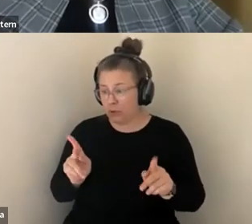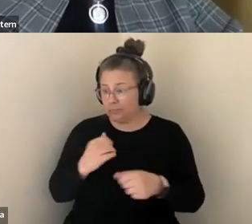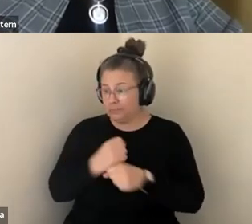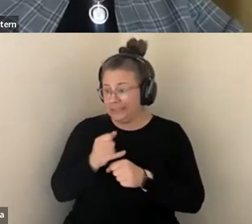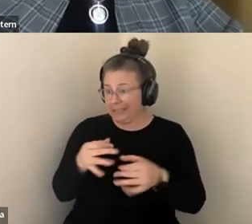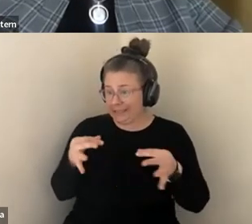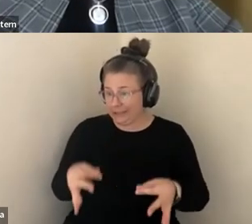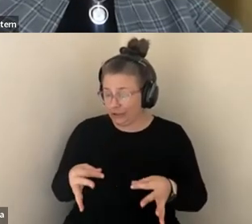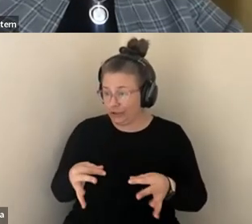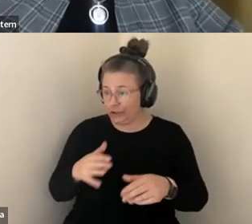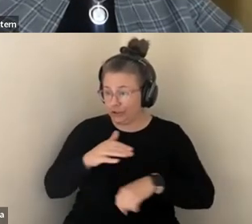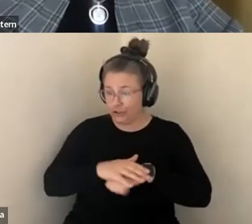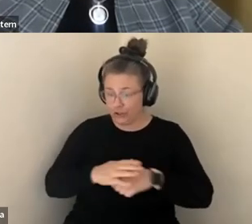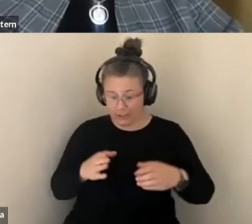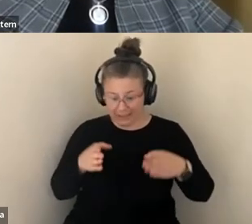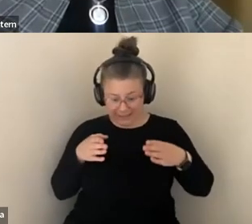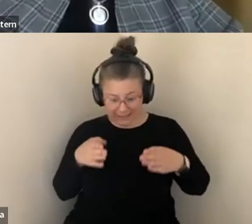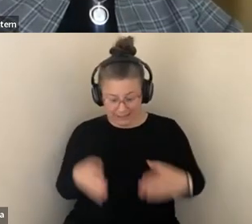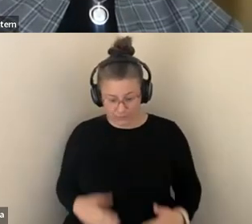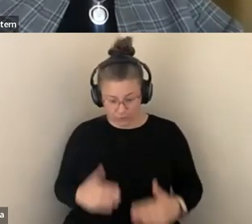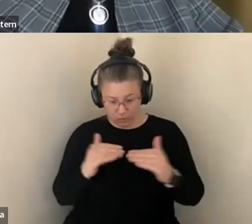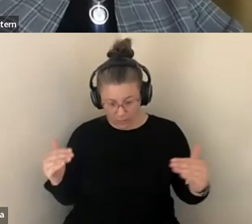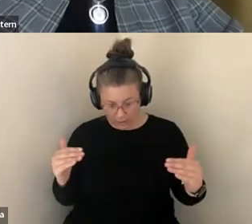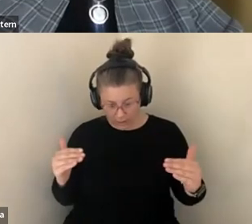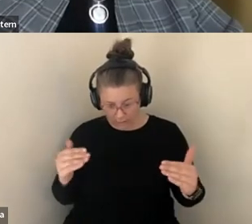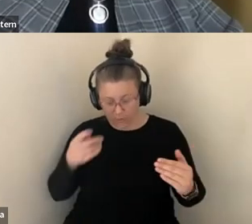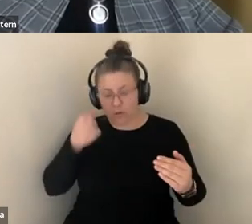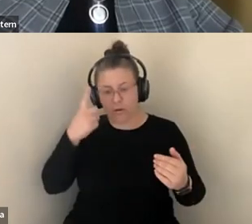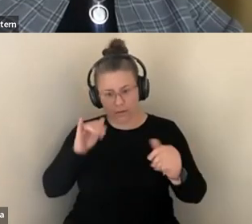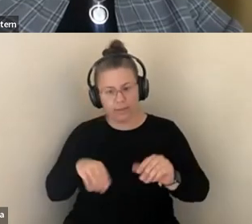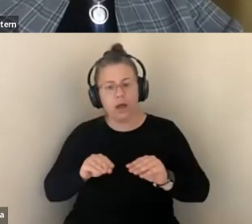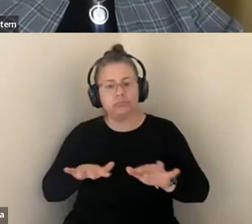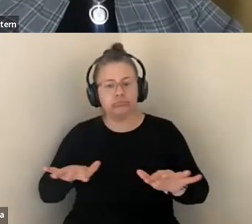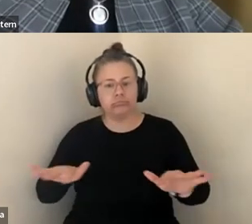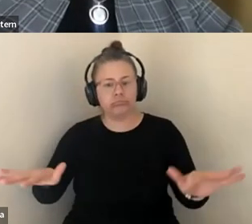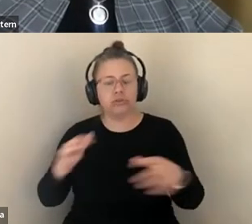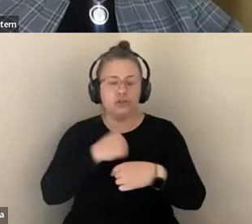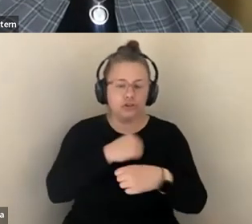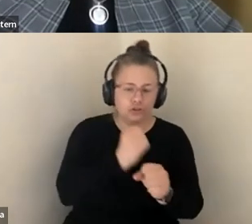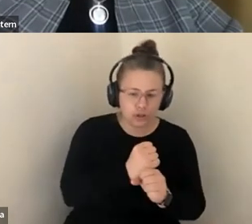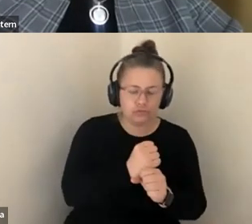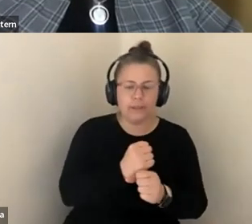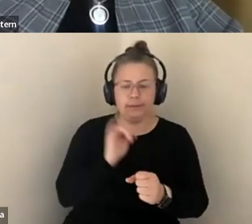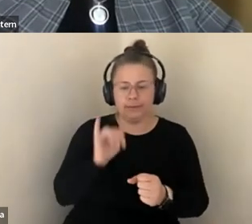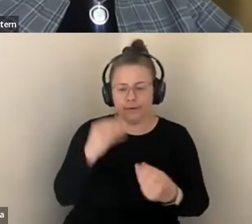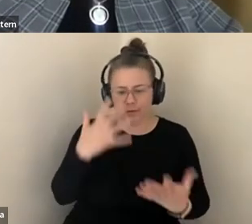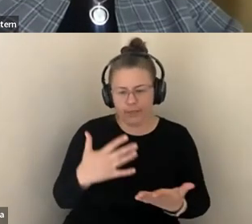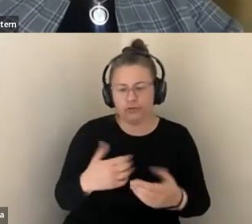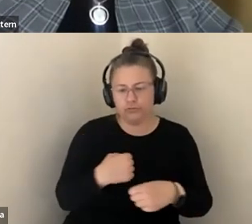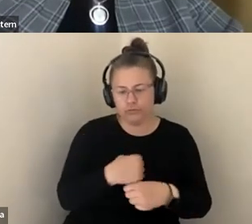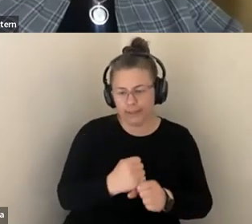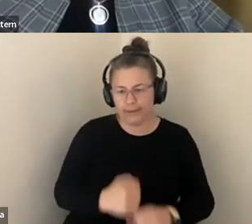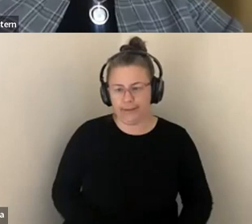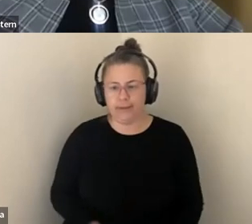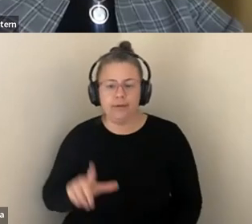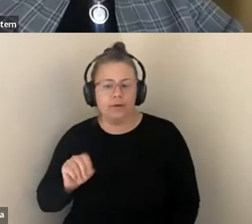generates this kind of database of information and how that might be used? So I am not a policy expert, so maybe others can also weigh